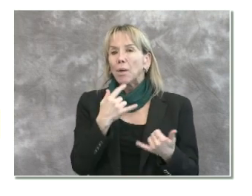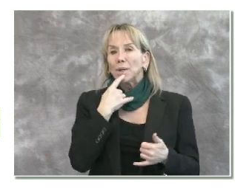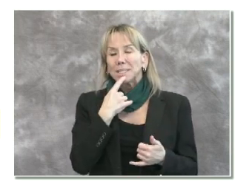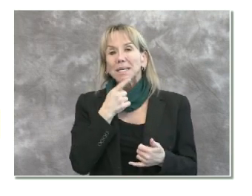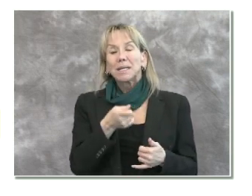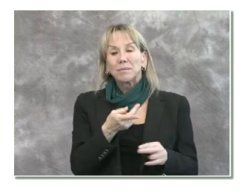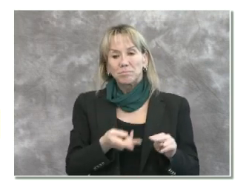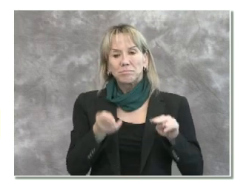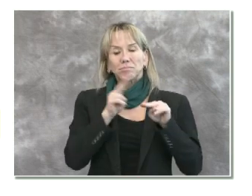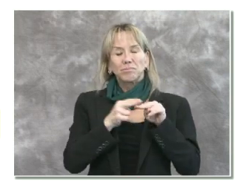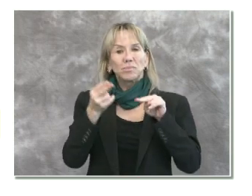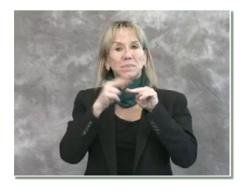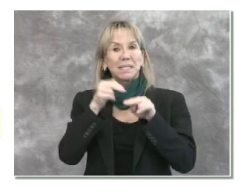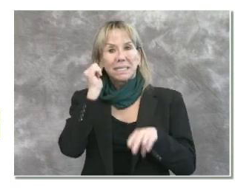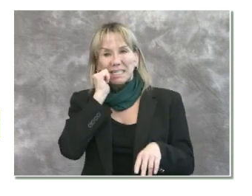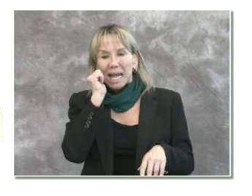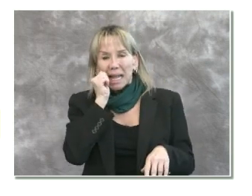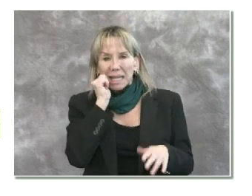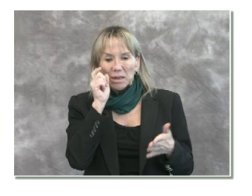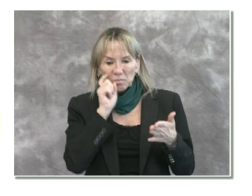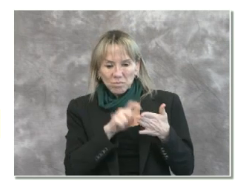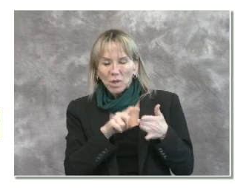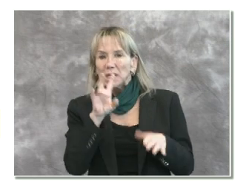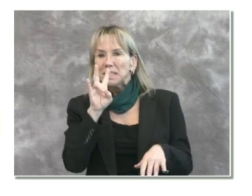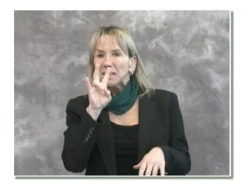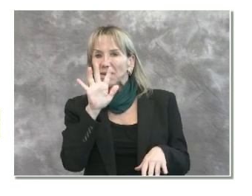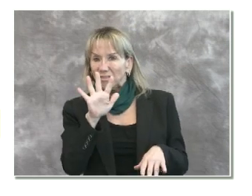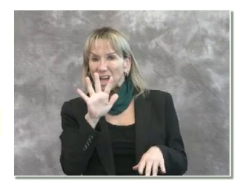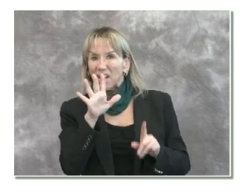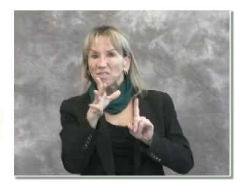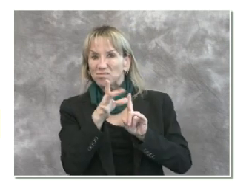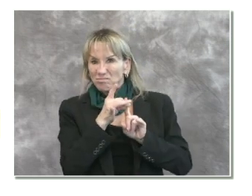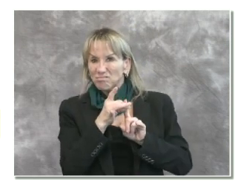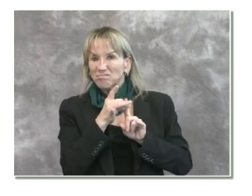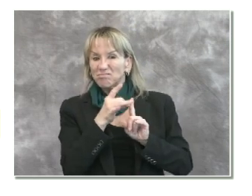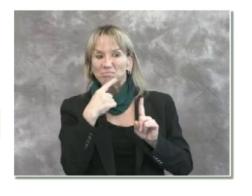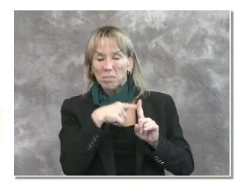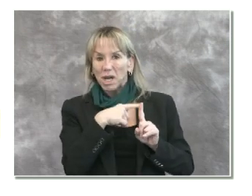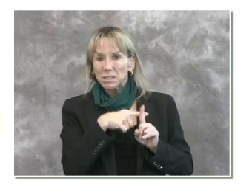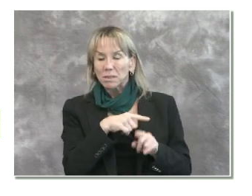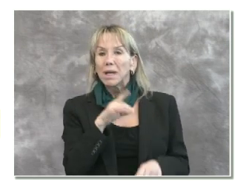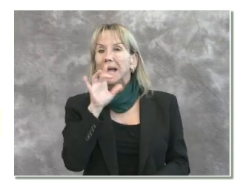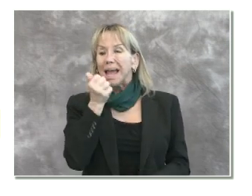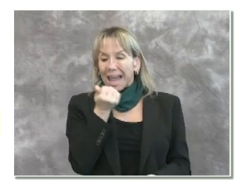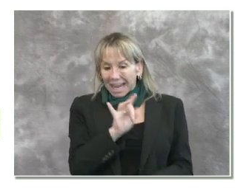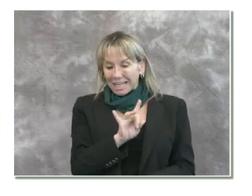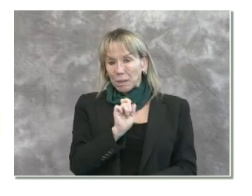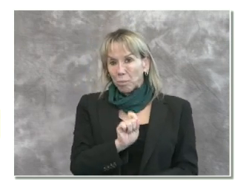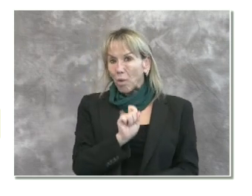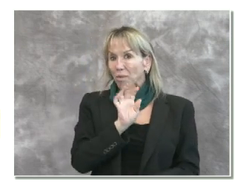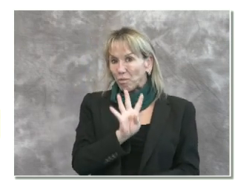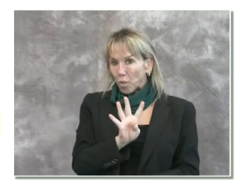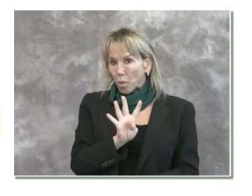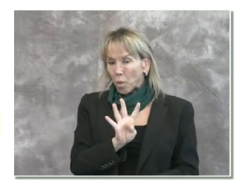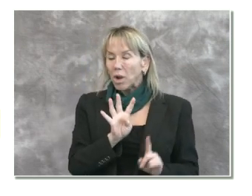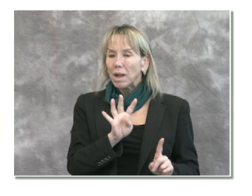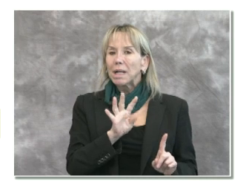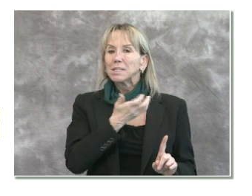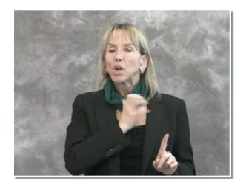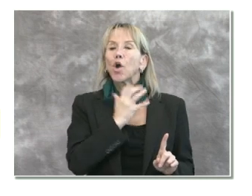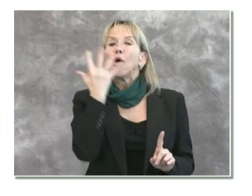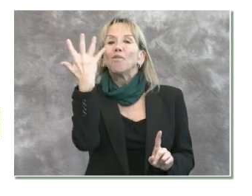daily increase of 75 positive tests. 18.4 represents our